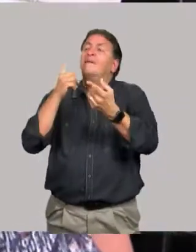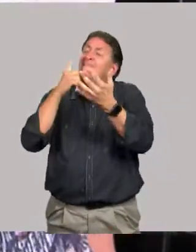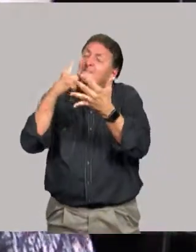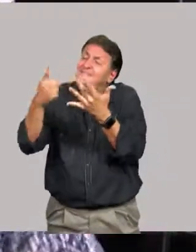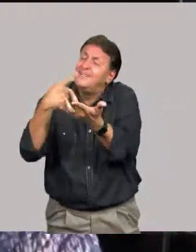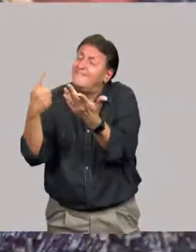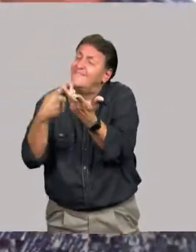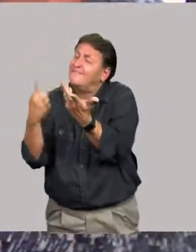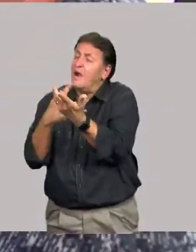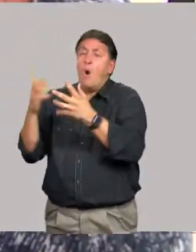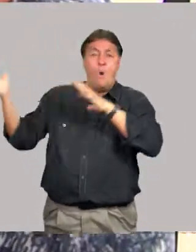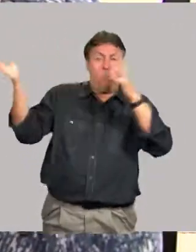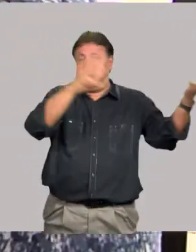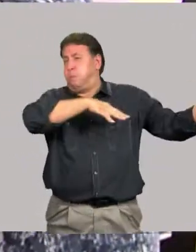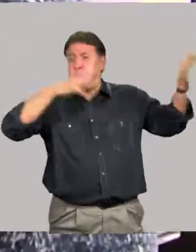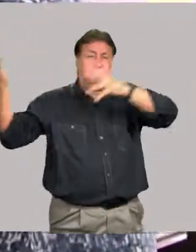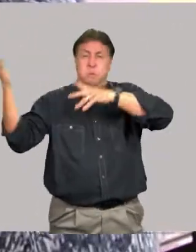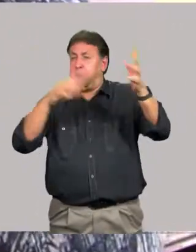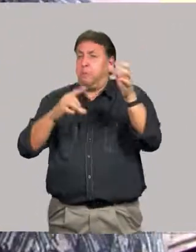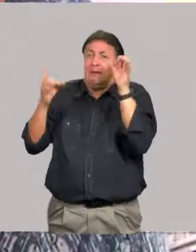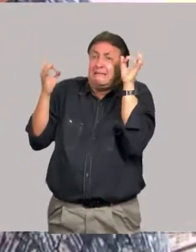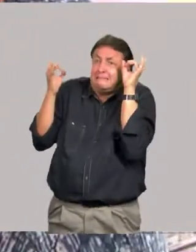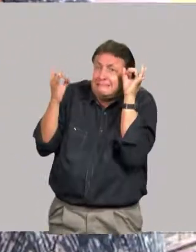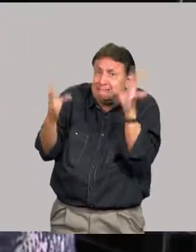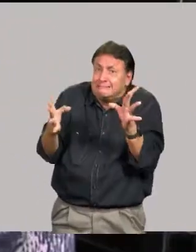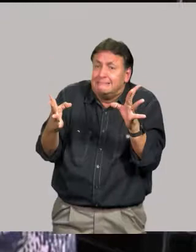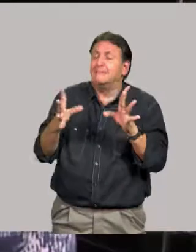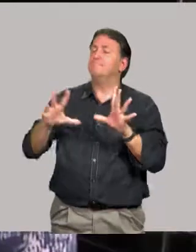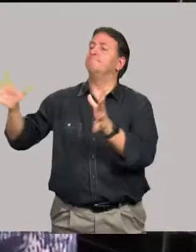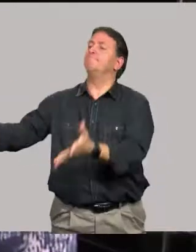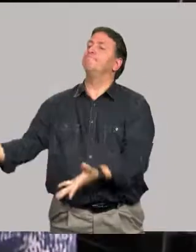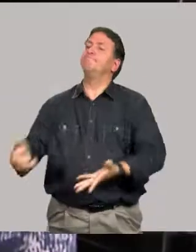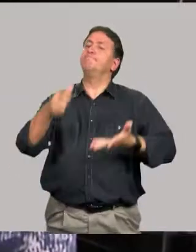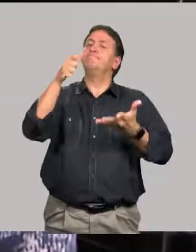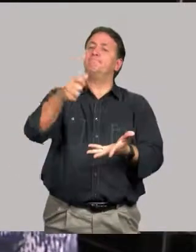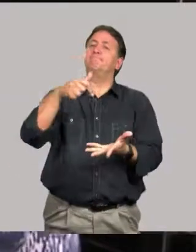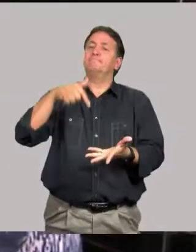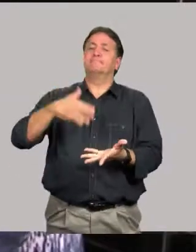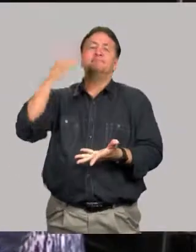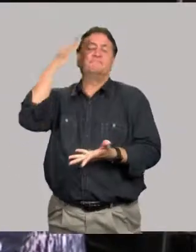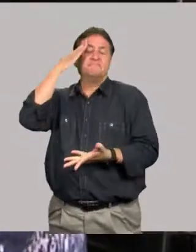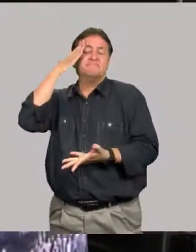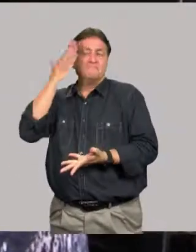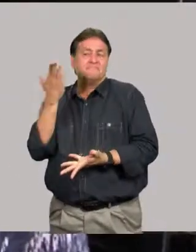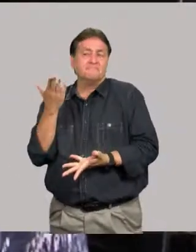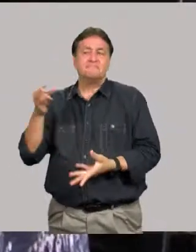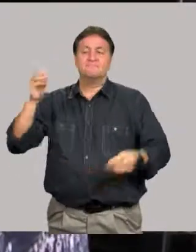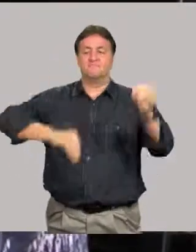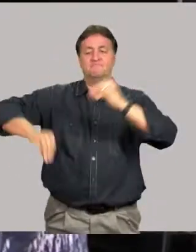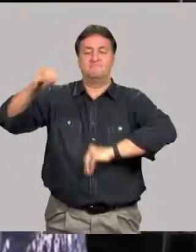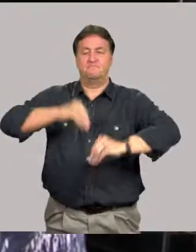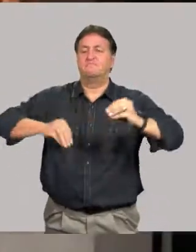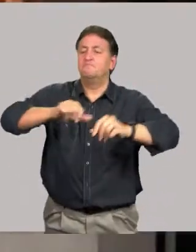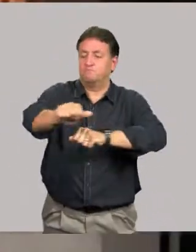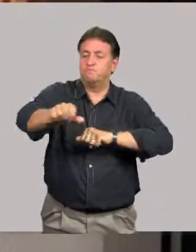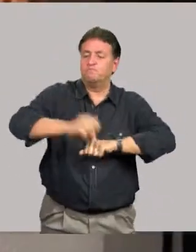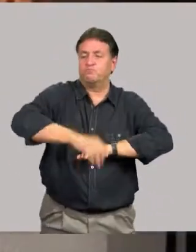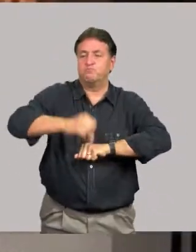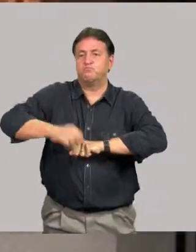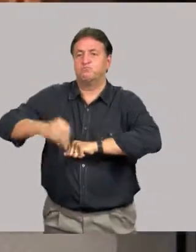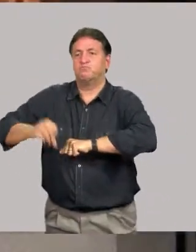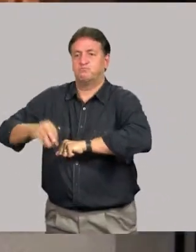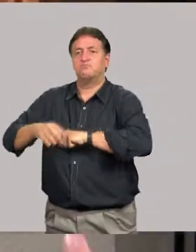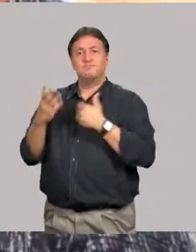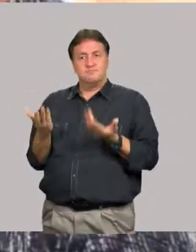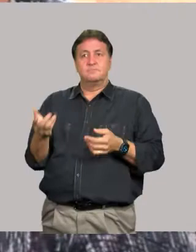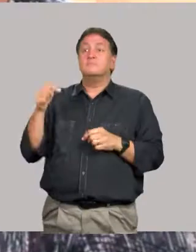at it, why don't we take a list of all of our doctors and the phone numbers? And what about Liam's asthma kit? We should make a list of everyone's special needs